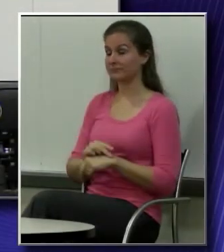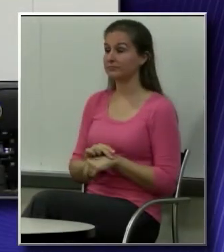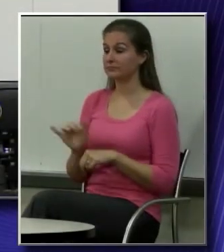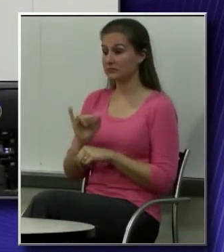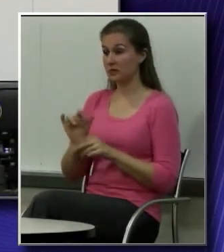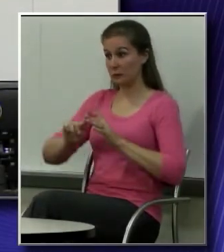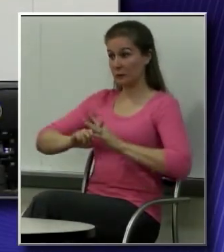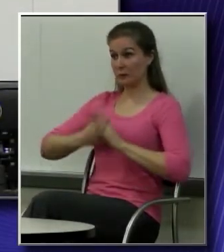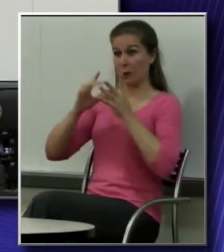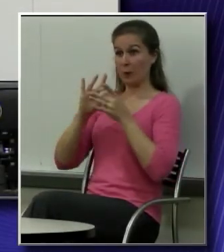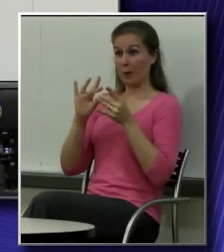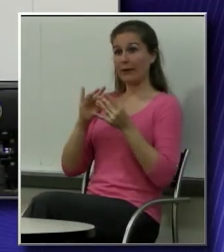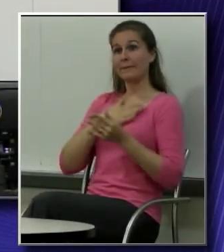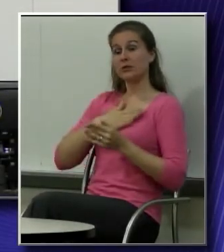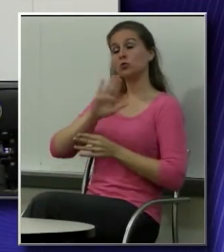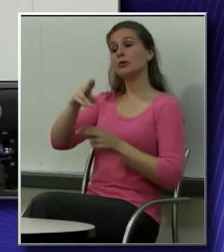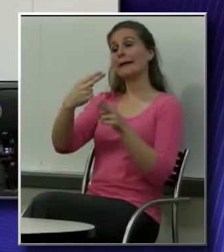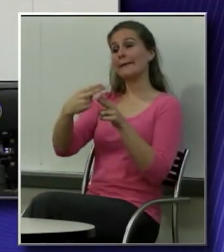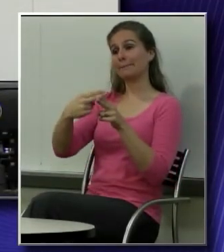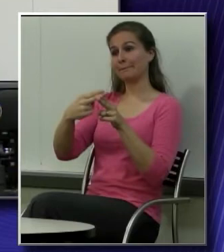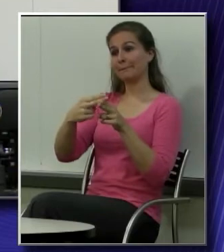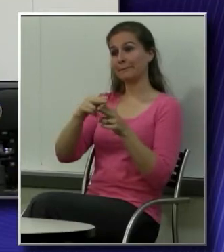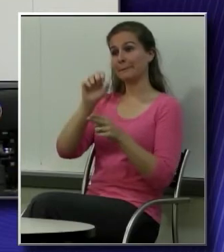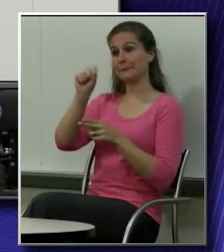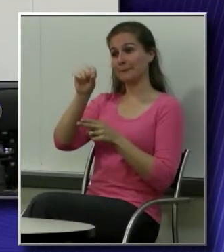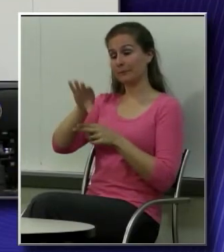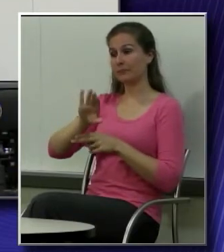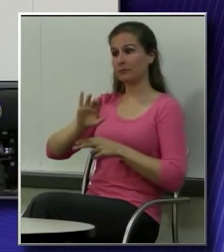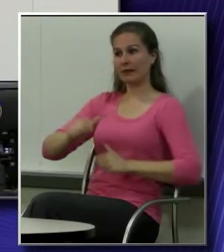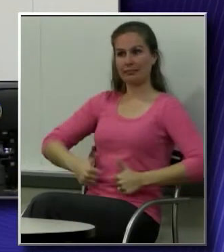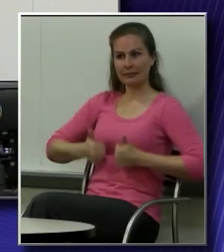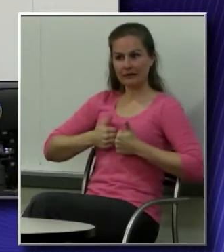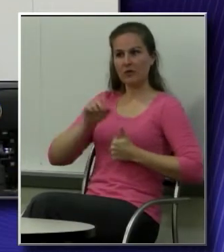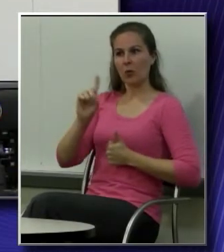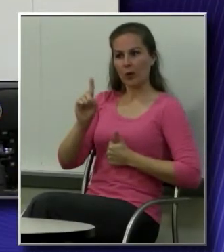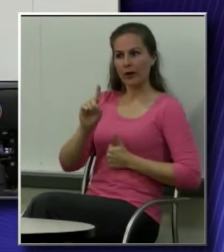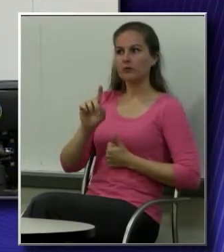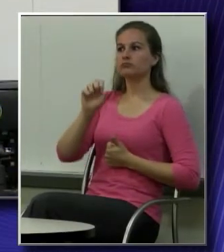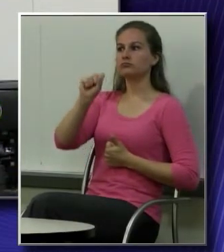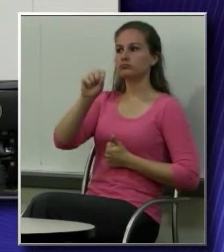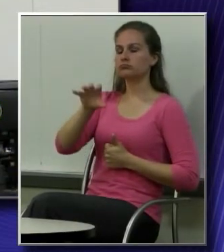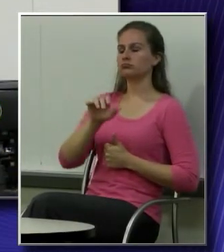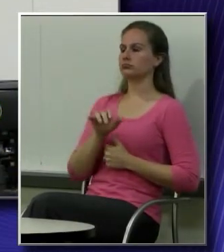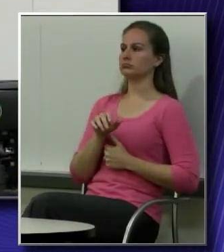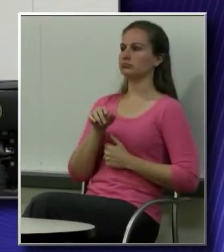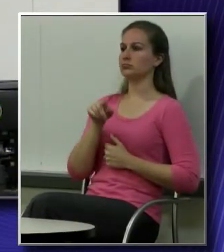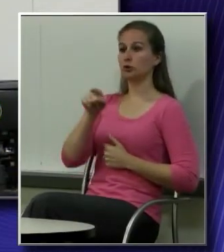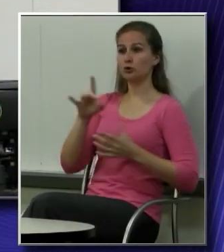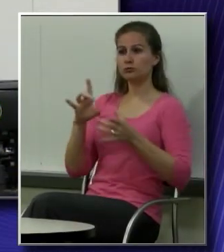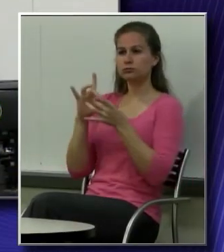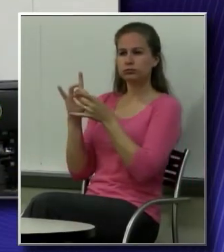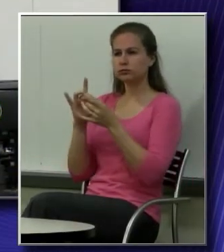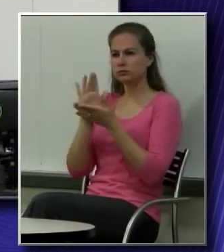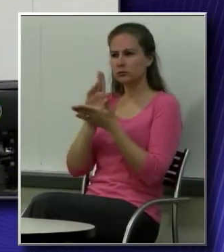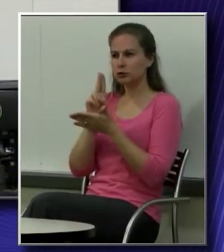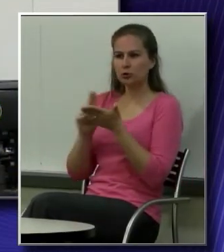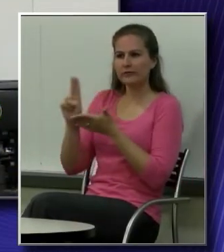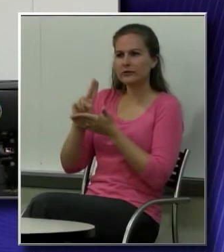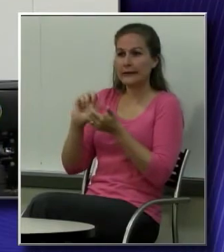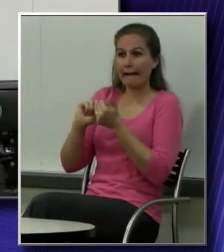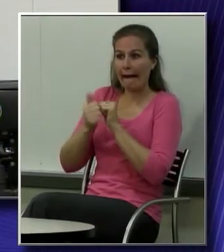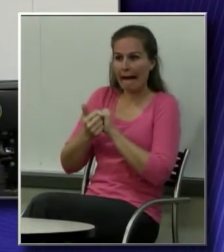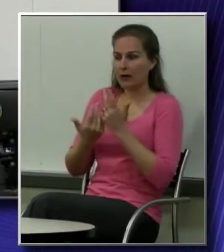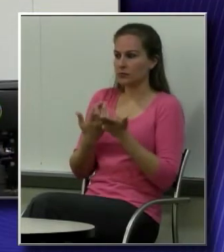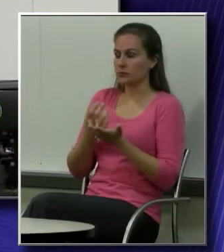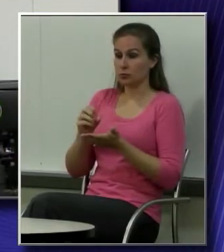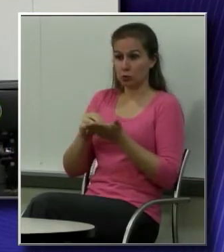please state your name, tell us where you live, and tell us a little bit about your affiliation with the university, whether you're student,